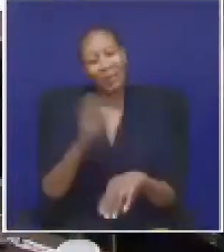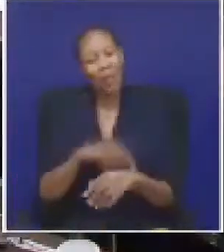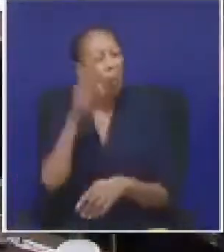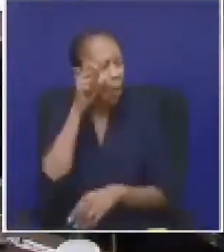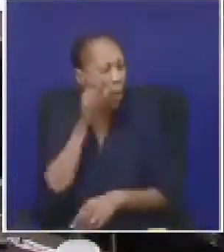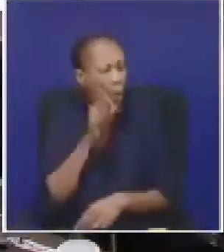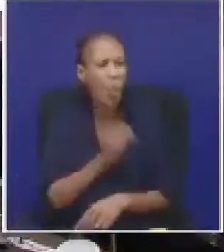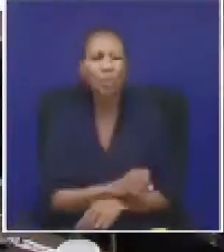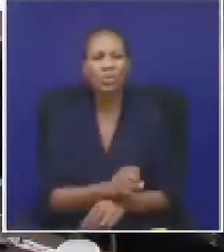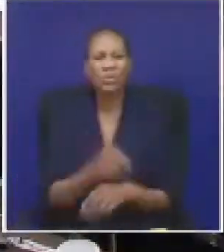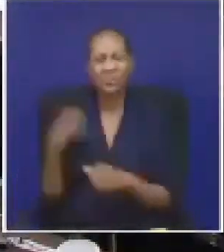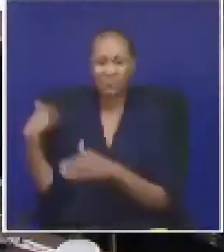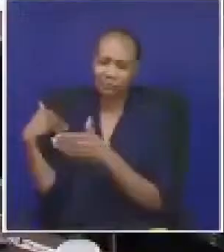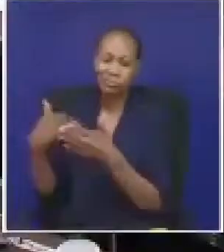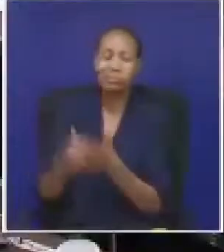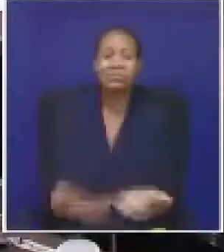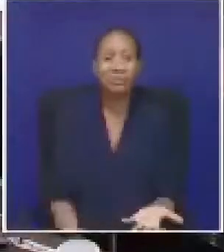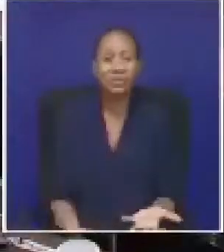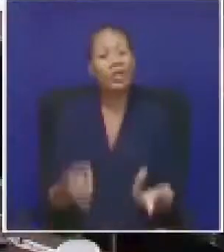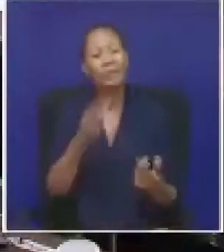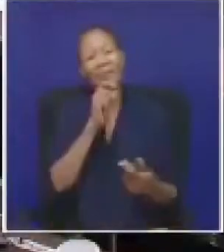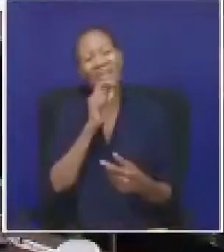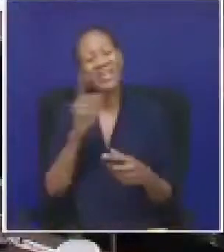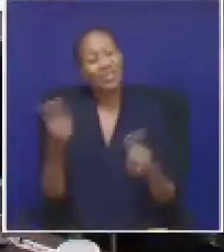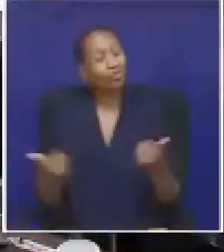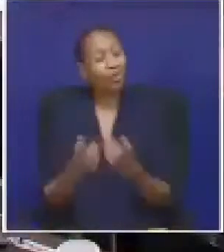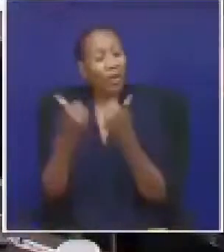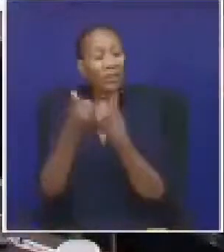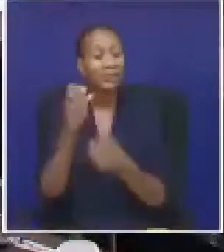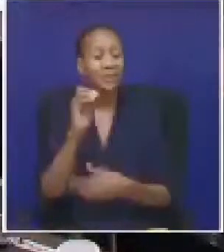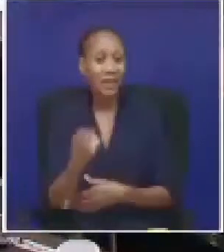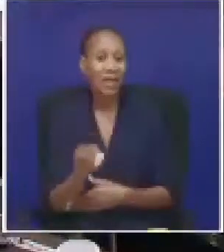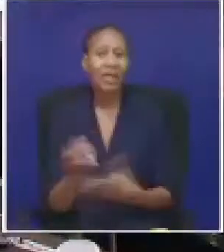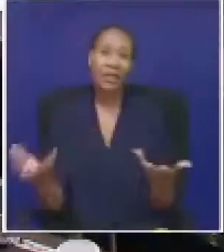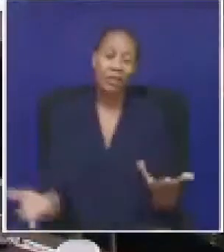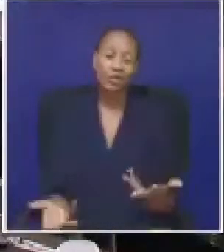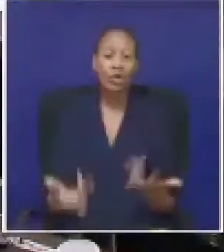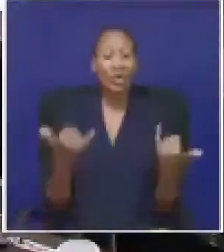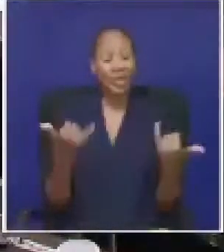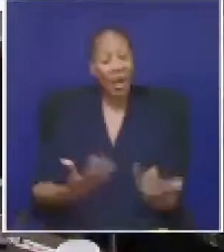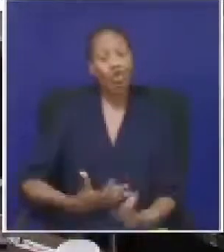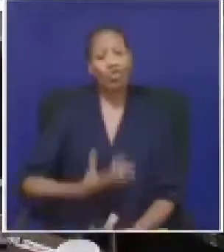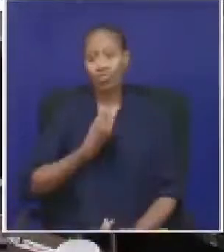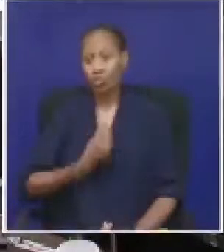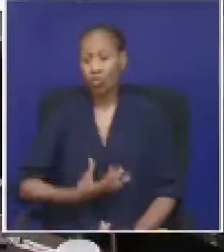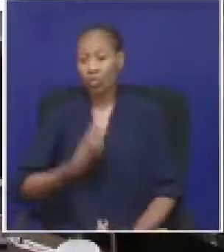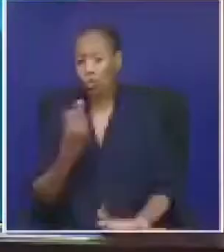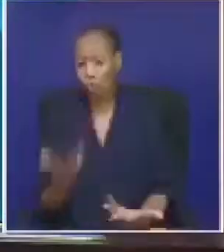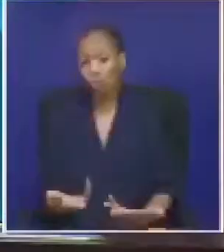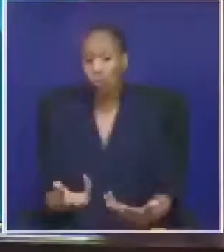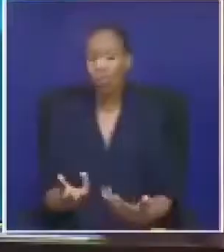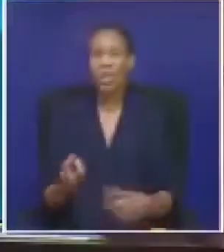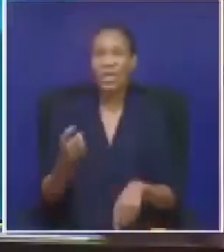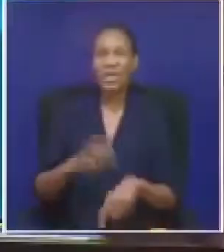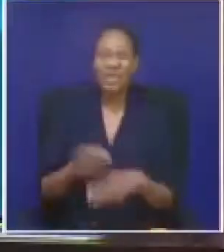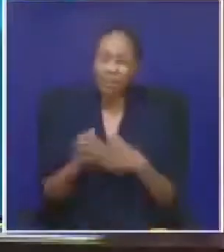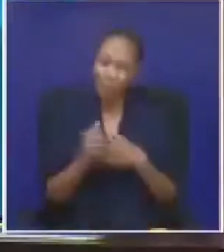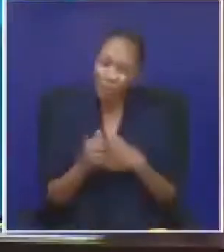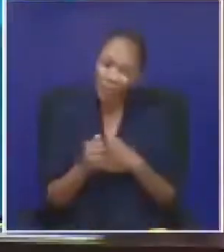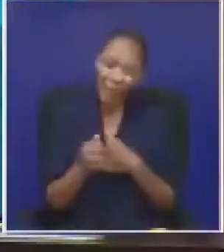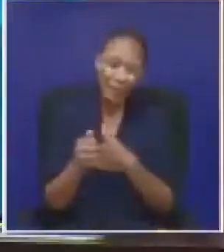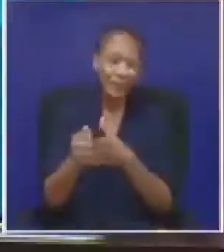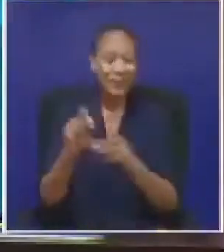old, indicating a generational gap and lacking younger leadership to drive these associations